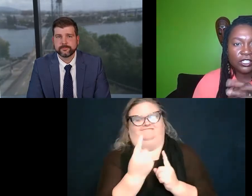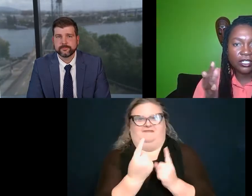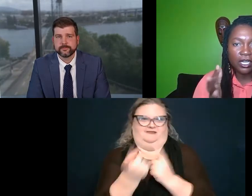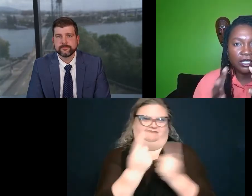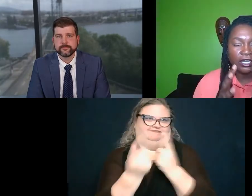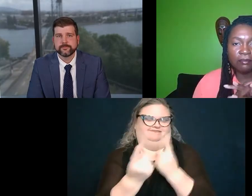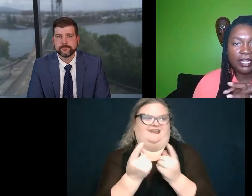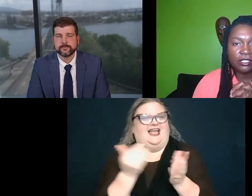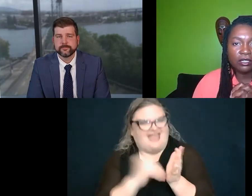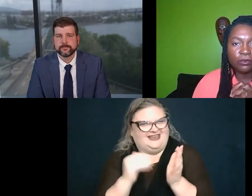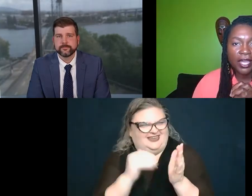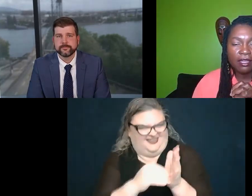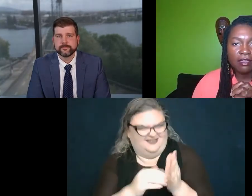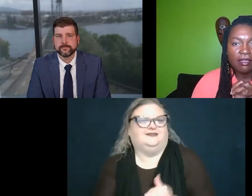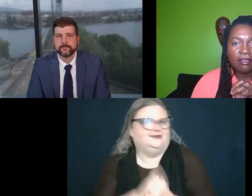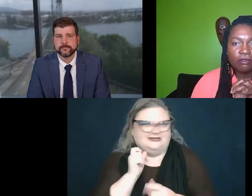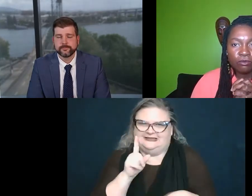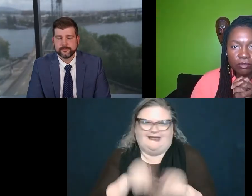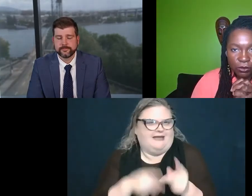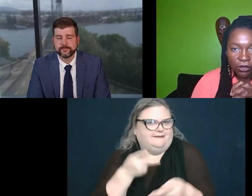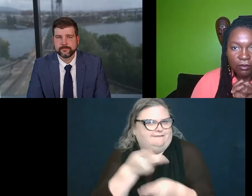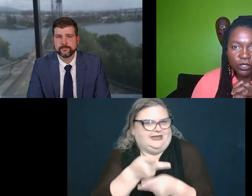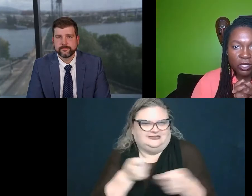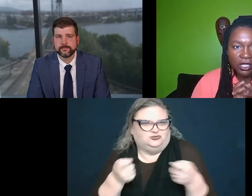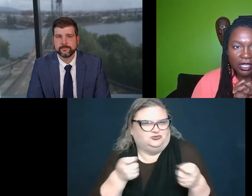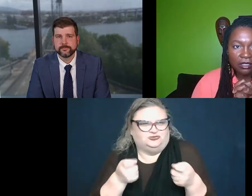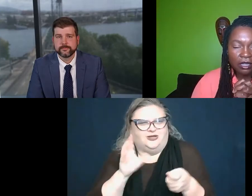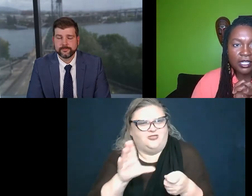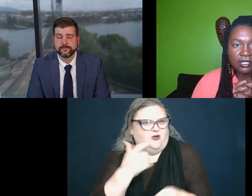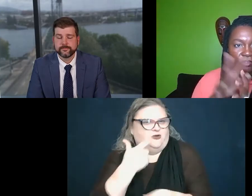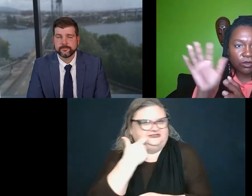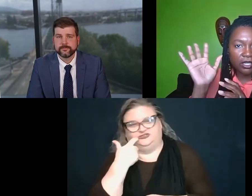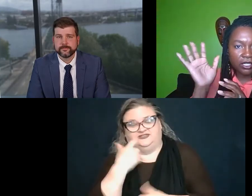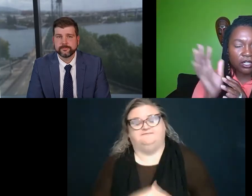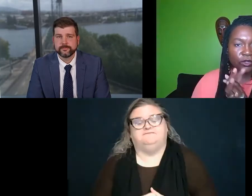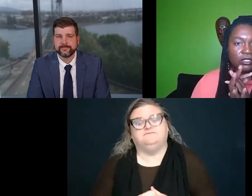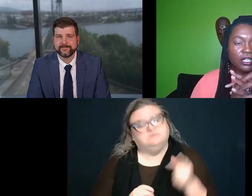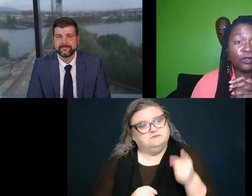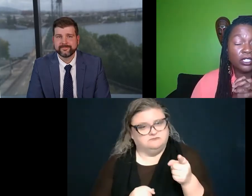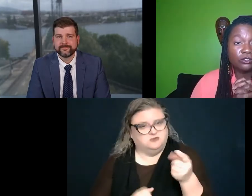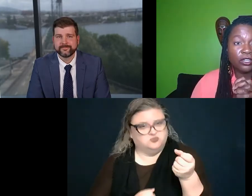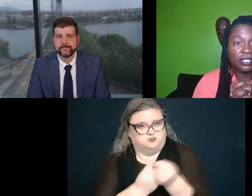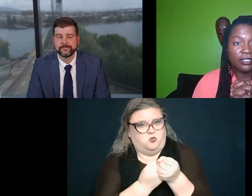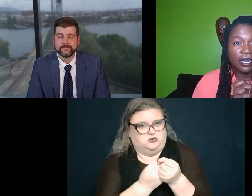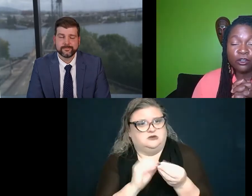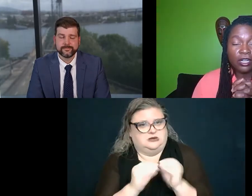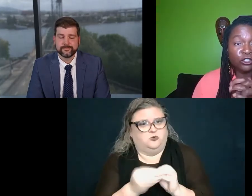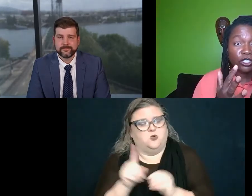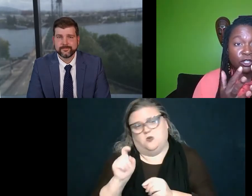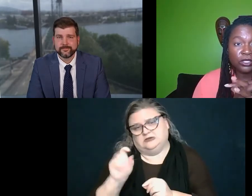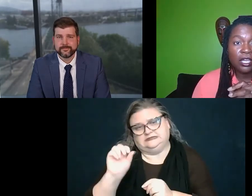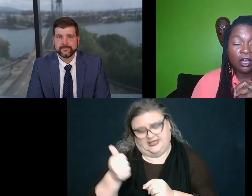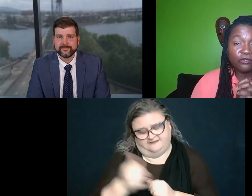drug and alcohol addiction in an unmanaged way. You supported Measure 110, and some folks say that's going to increase drug